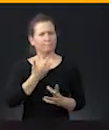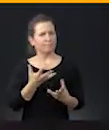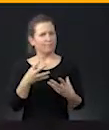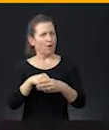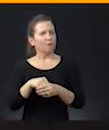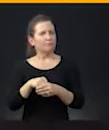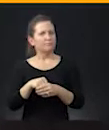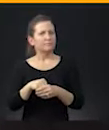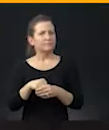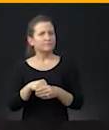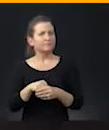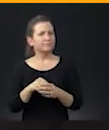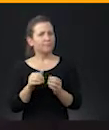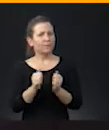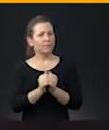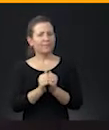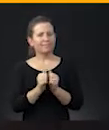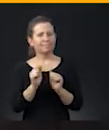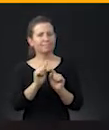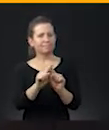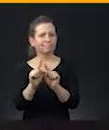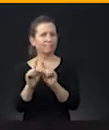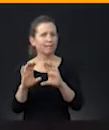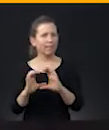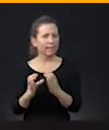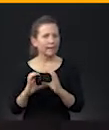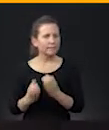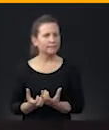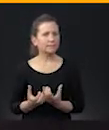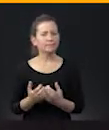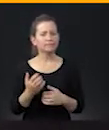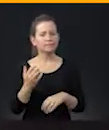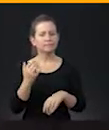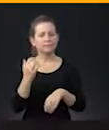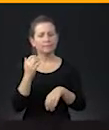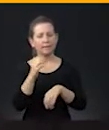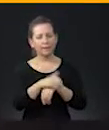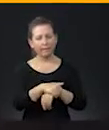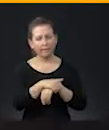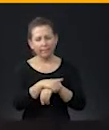with all these different types of classes, from English,